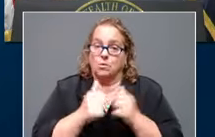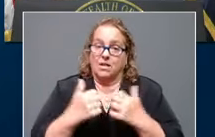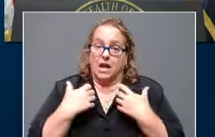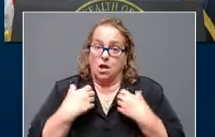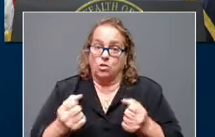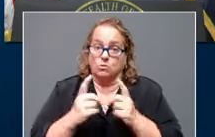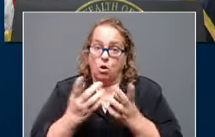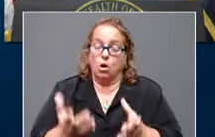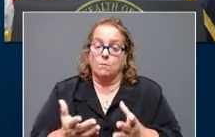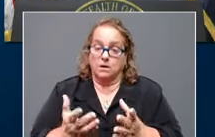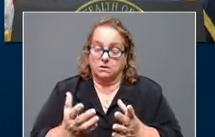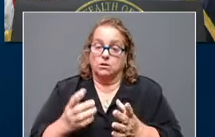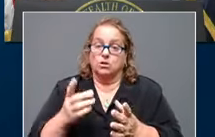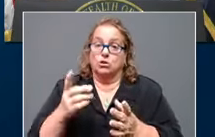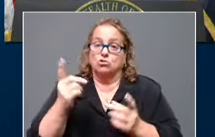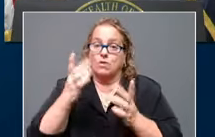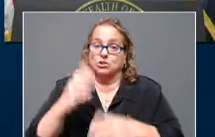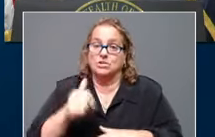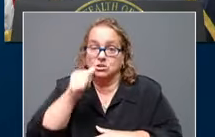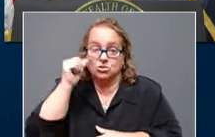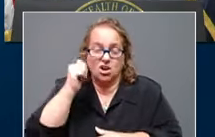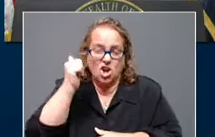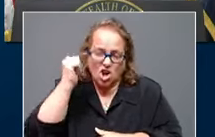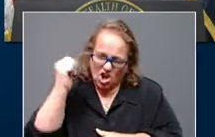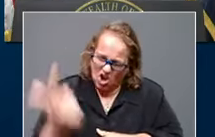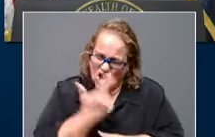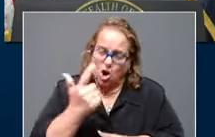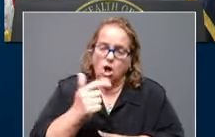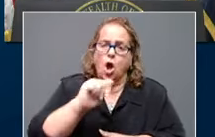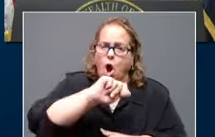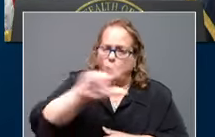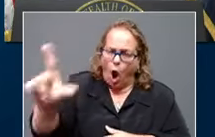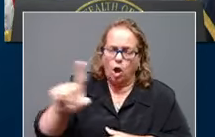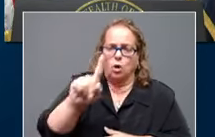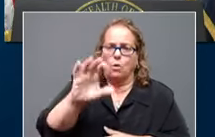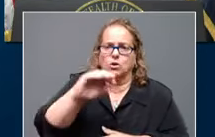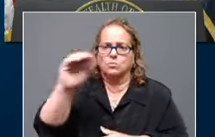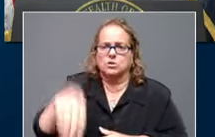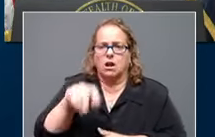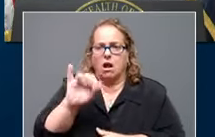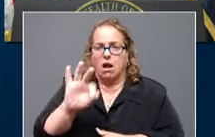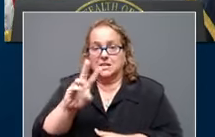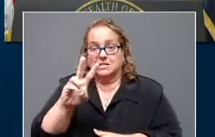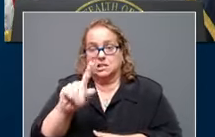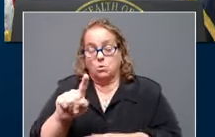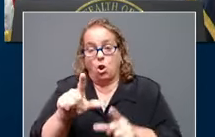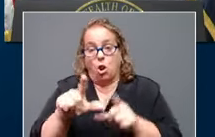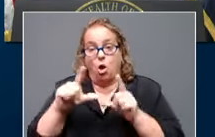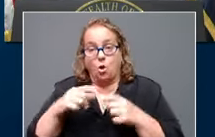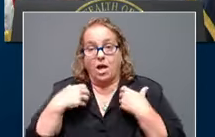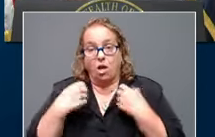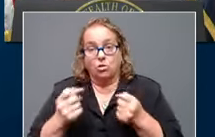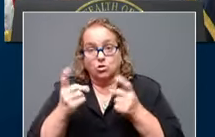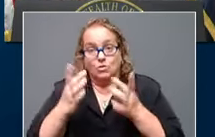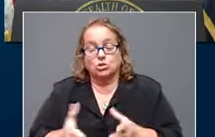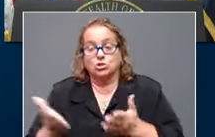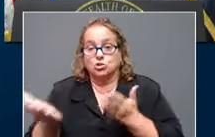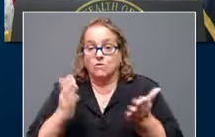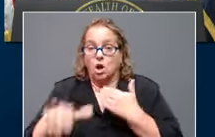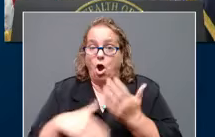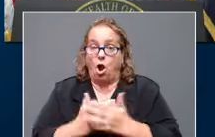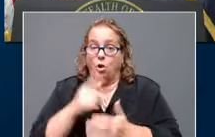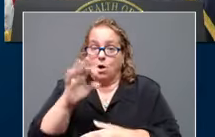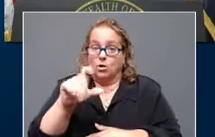have Muhlenberg County Health Department voicing their support for this requirement to keep our kids in school. And the governor's already